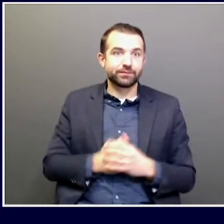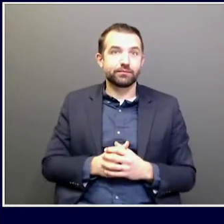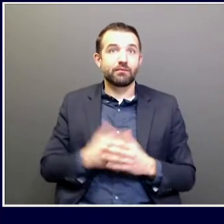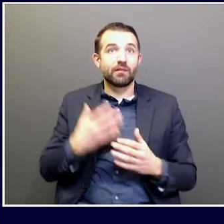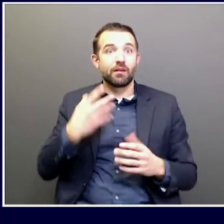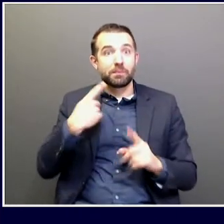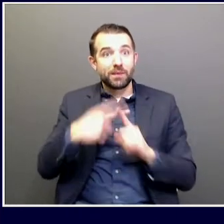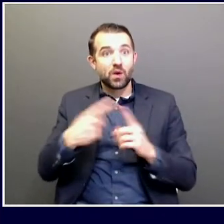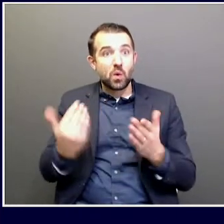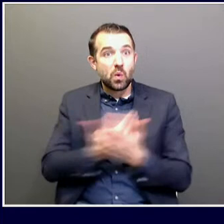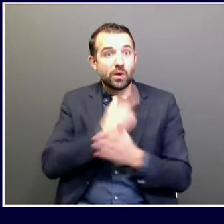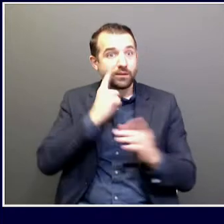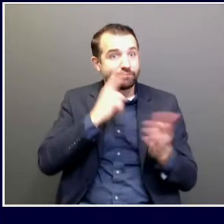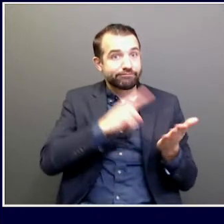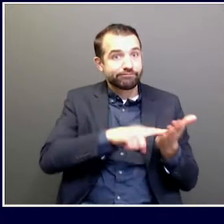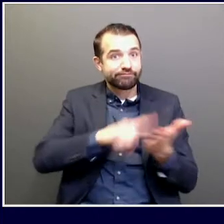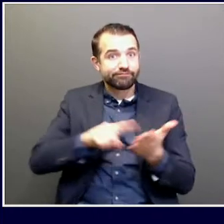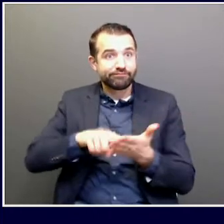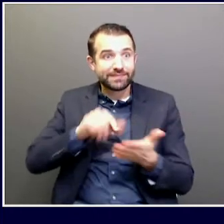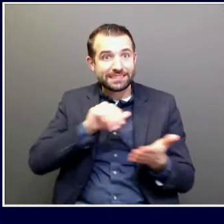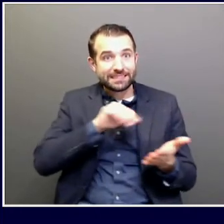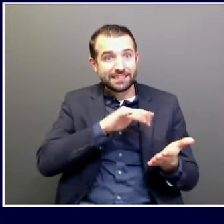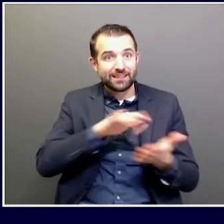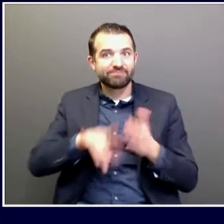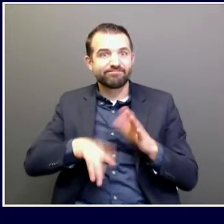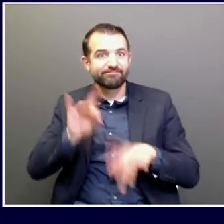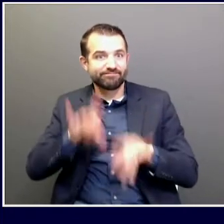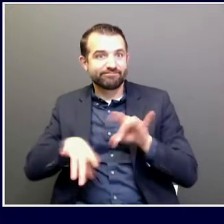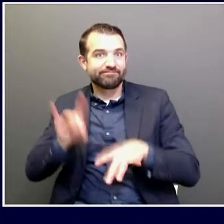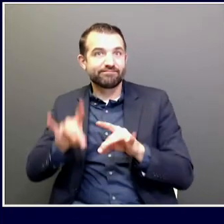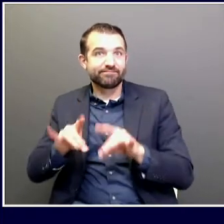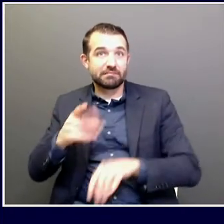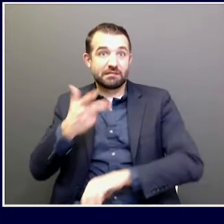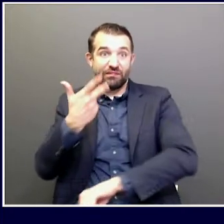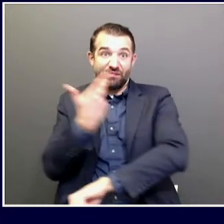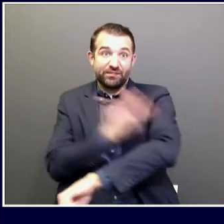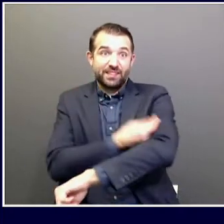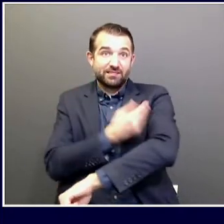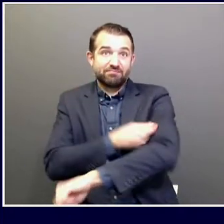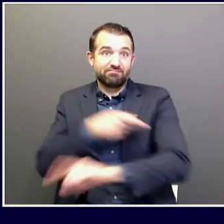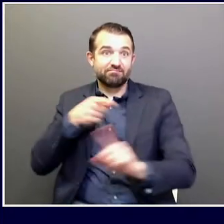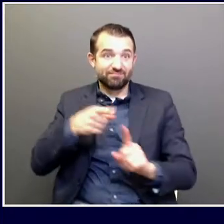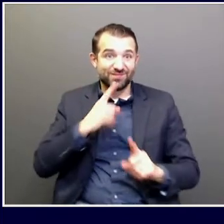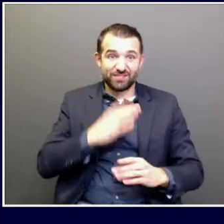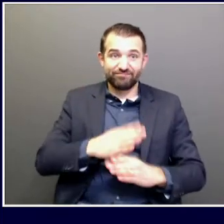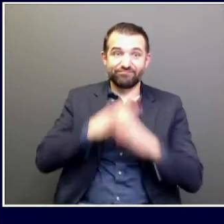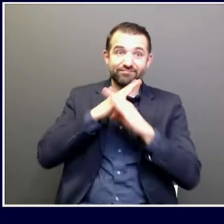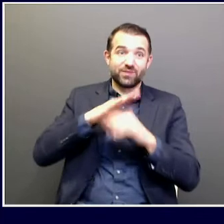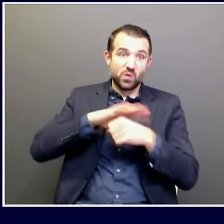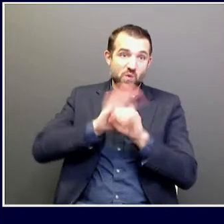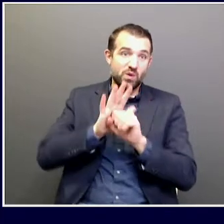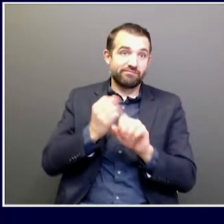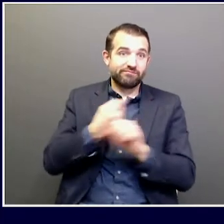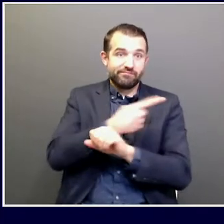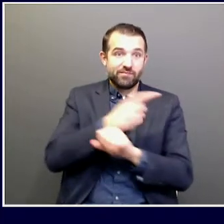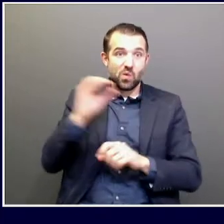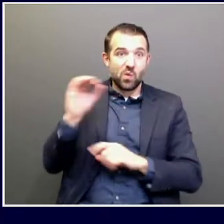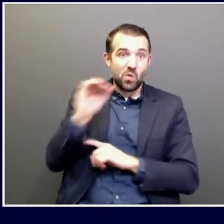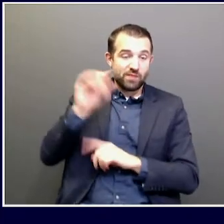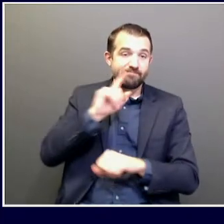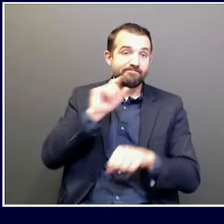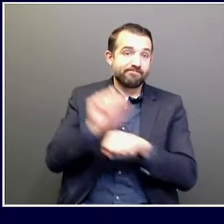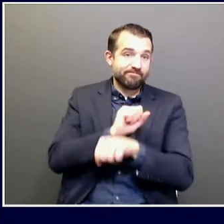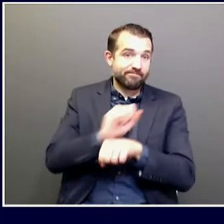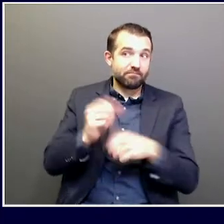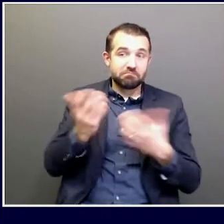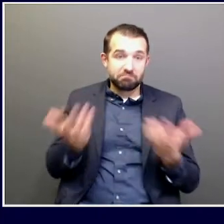existing vaccines may be seriously effective against the Omicron variant. So there's a huge difference between then and now, and